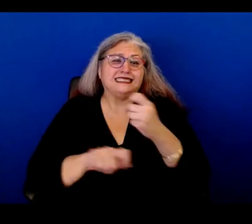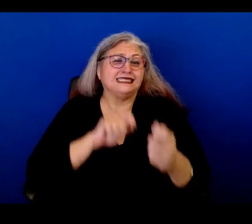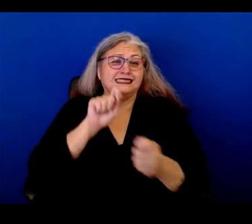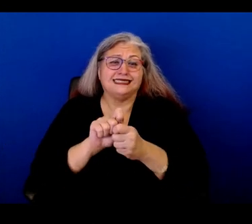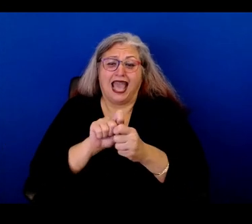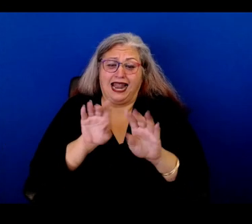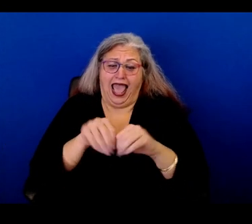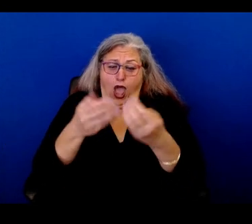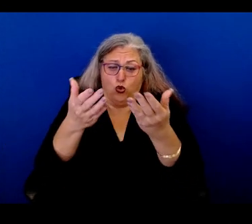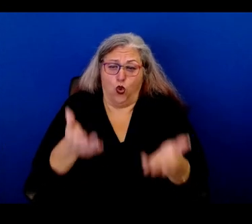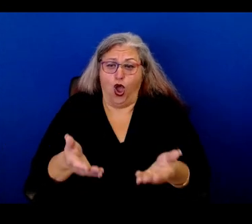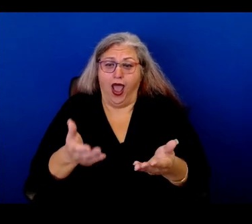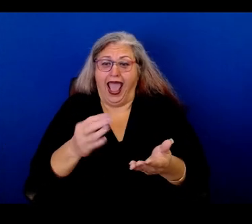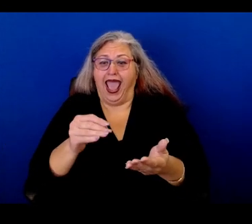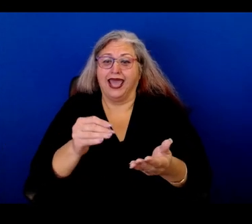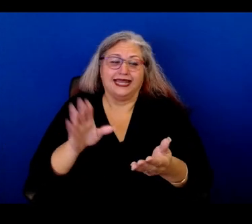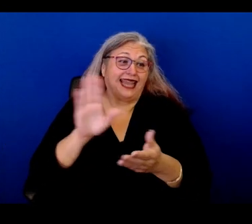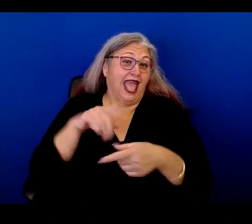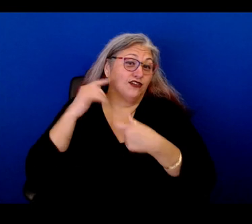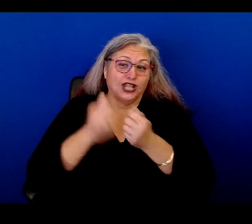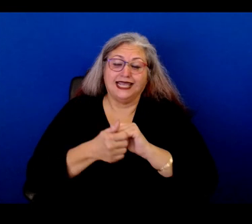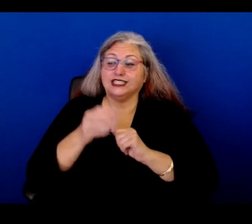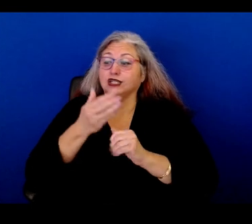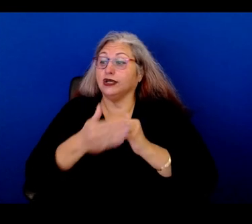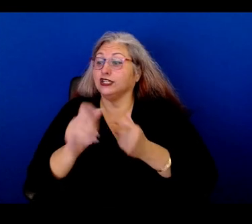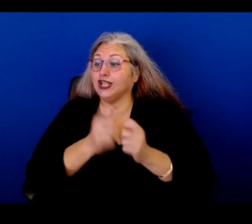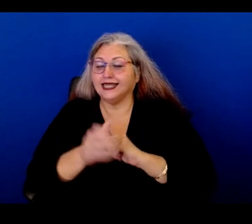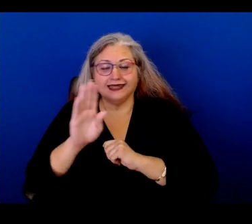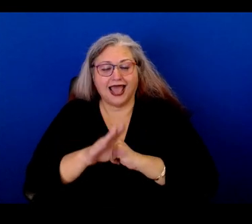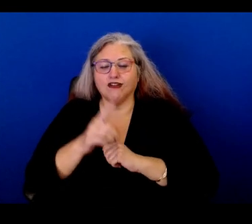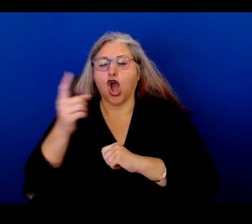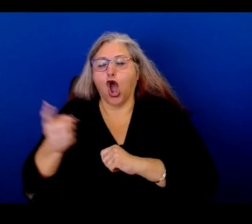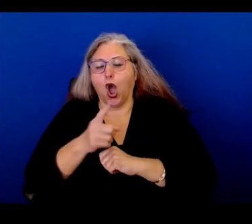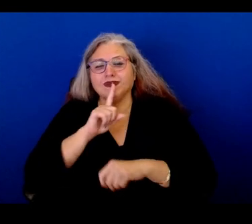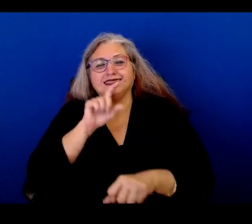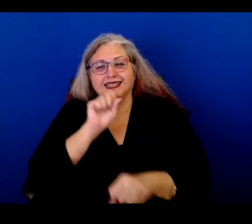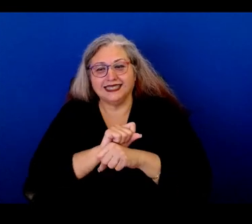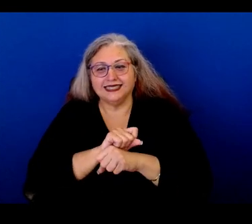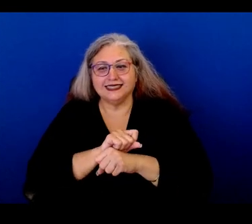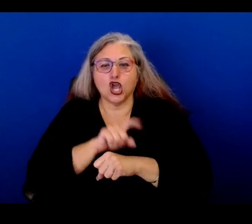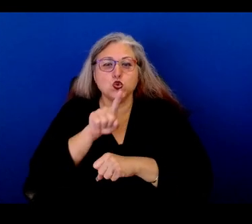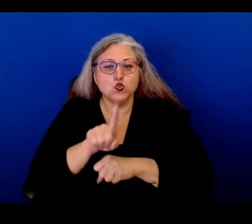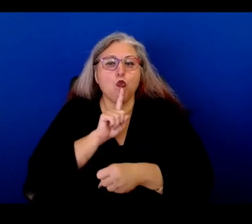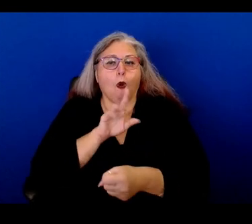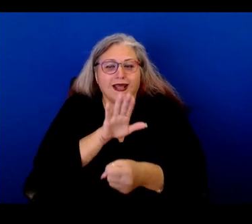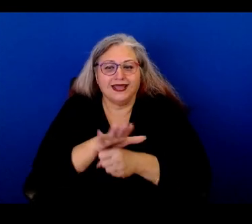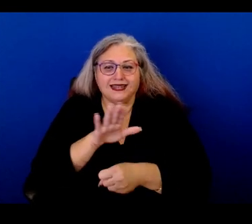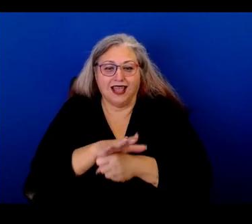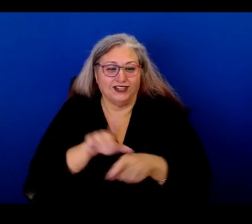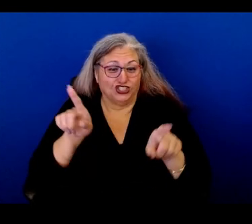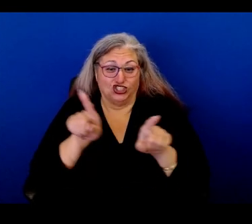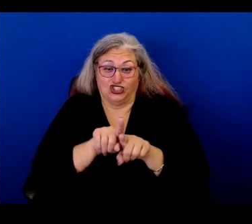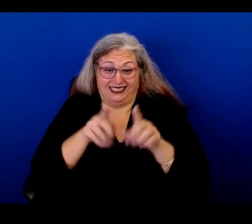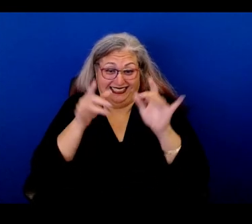are. And it never changed and it never will change and it always is. You're enough just as